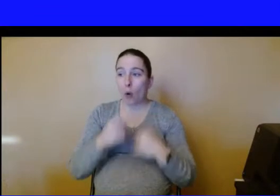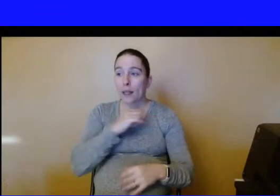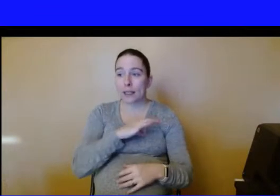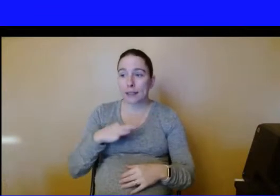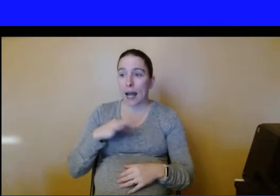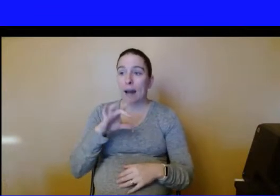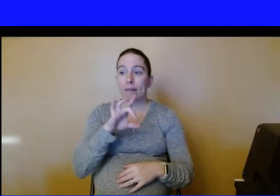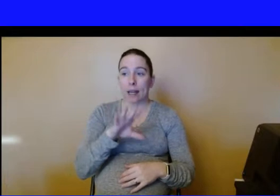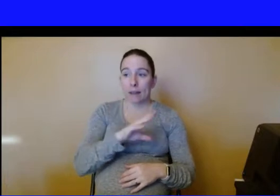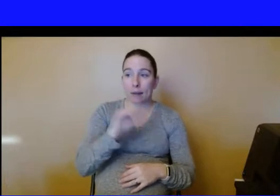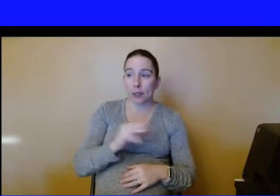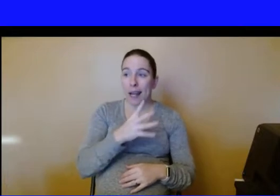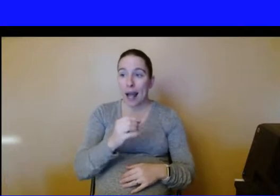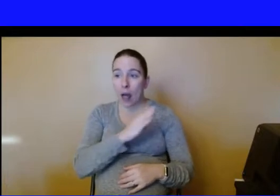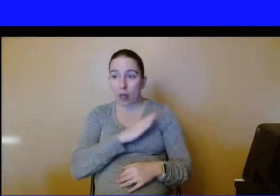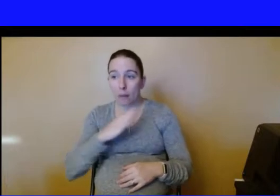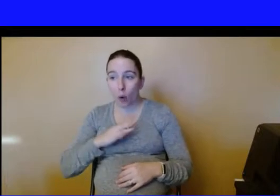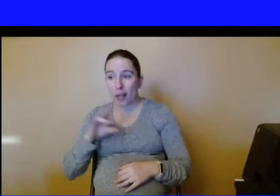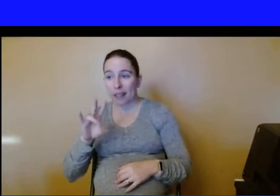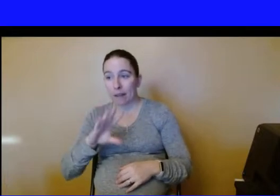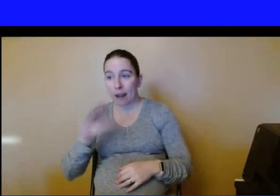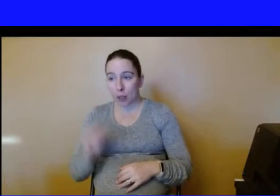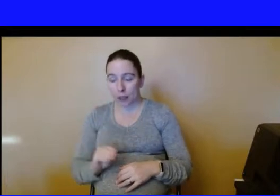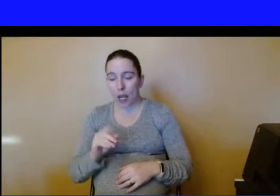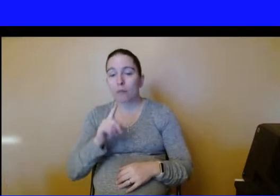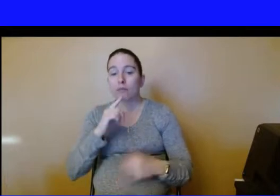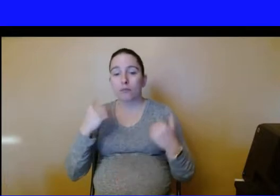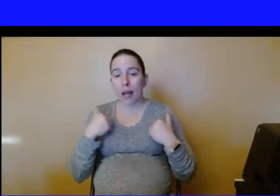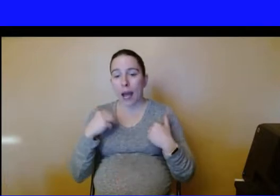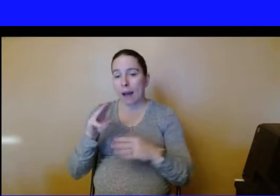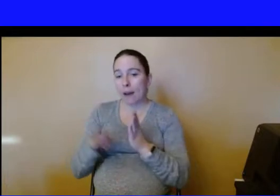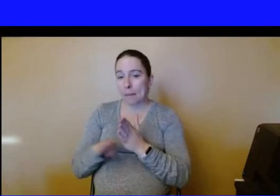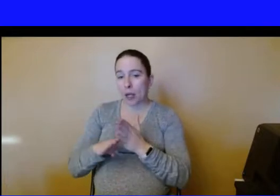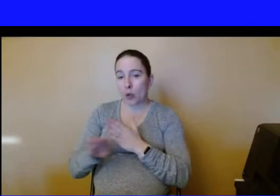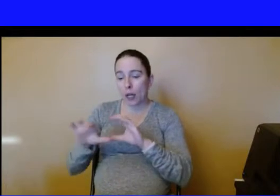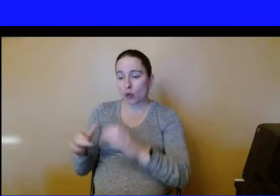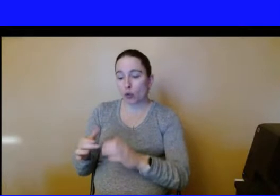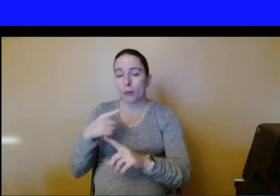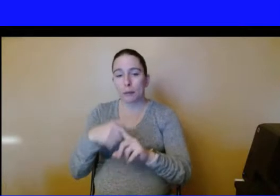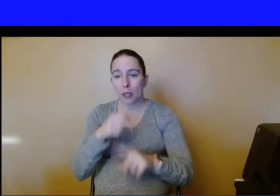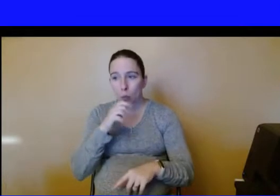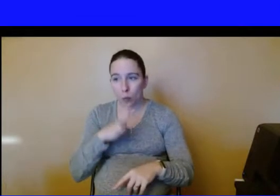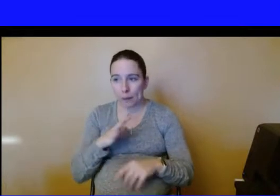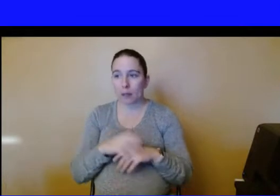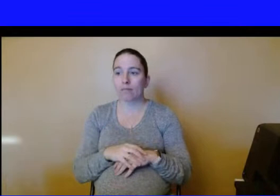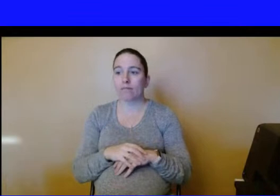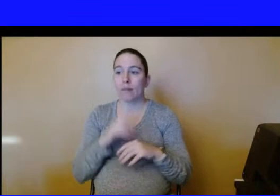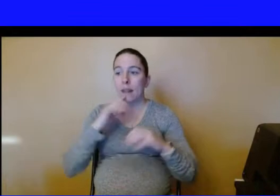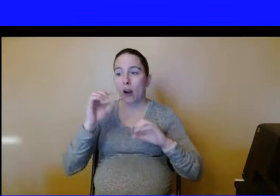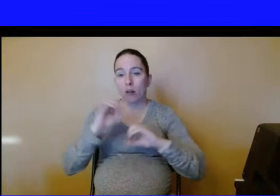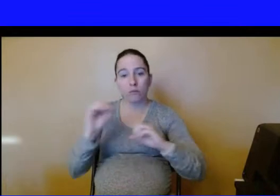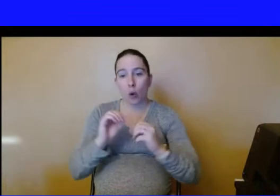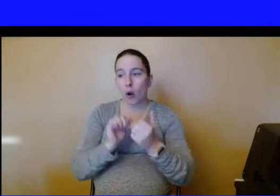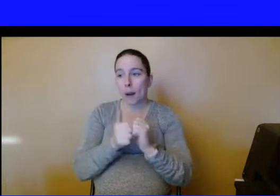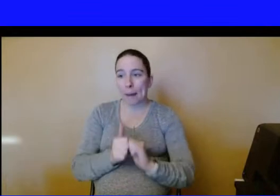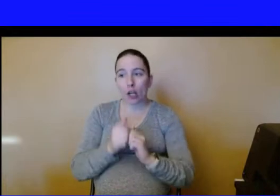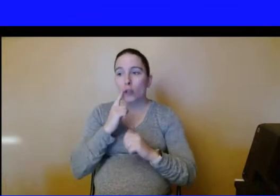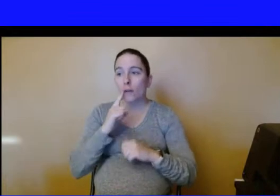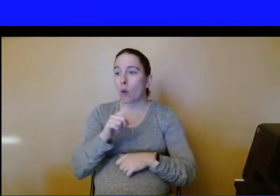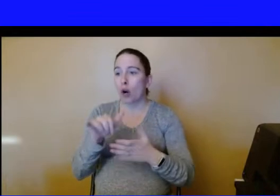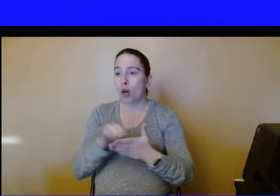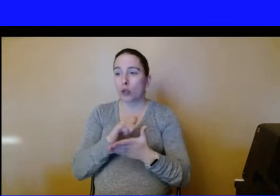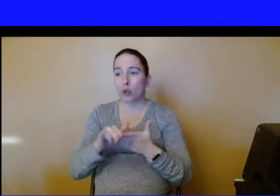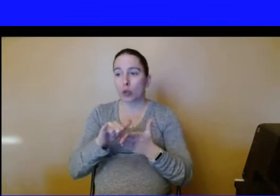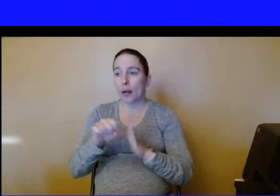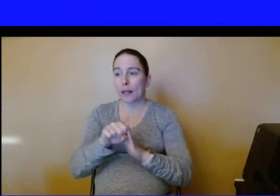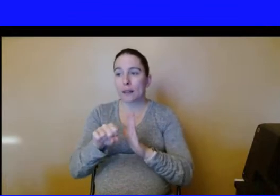the Office of Behavioral Health is requesting a best interest renewal of the current agreement for the period January 1st,